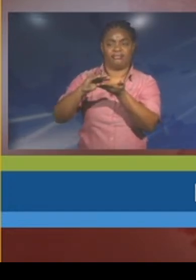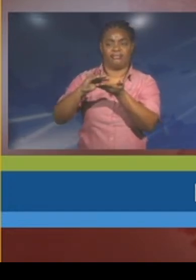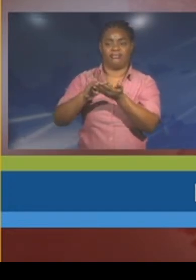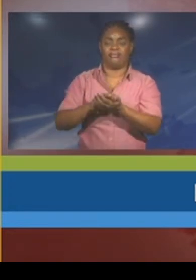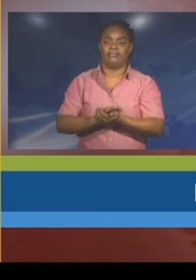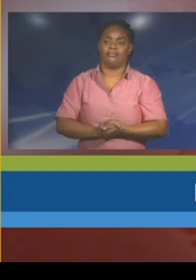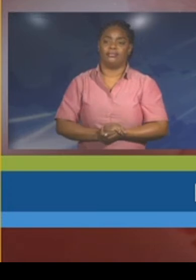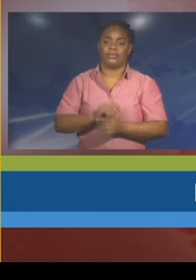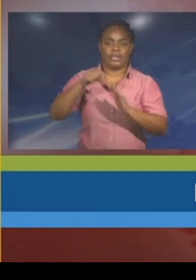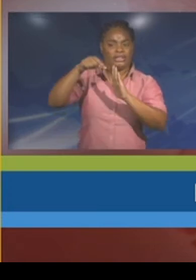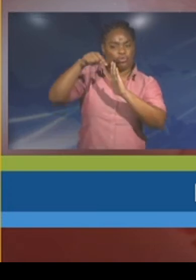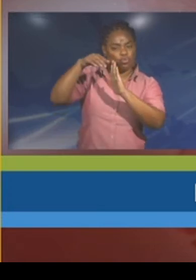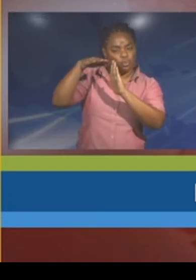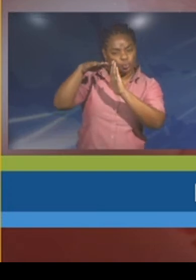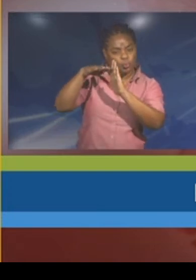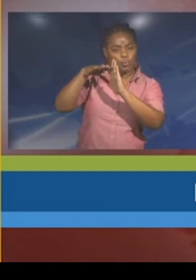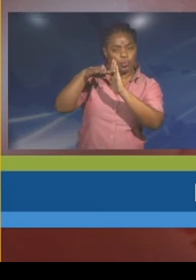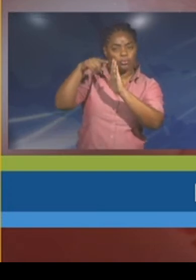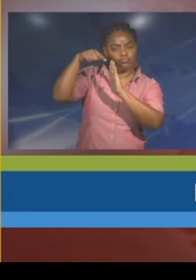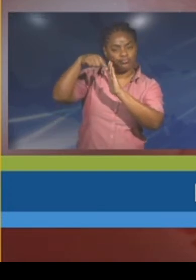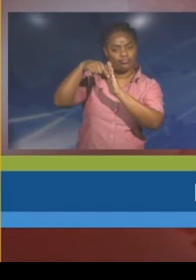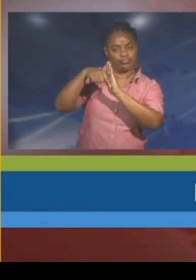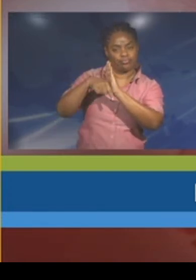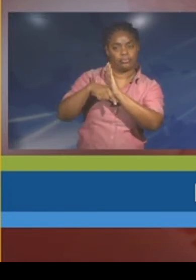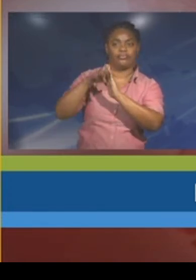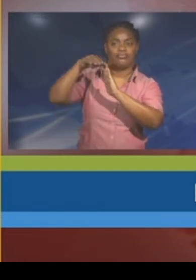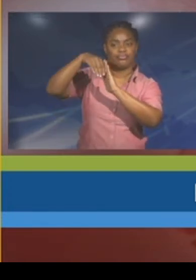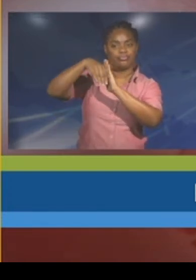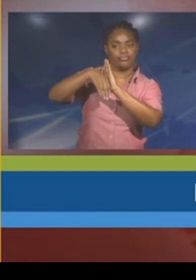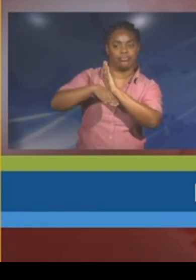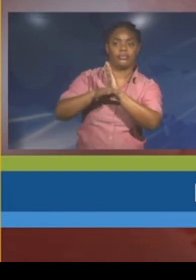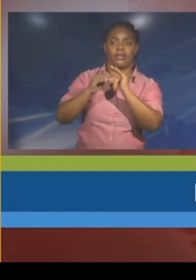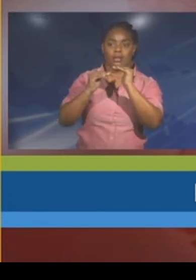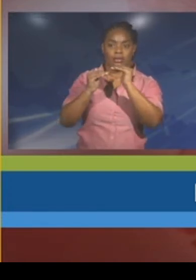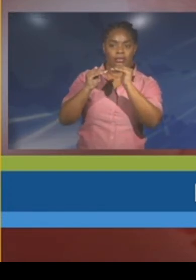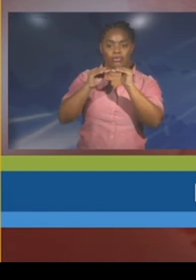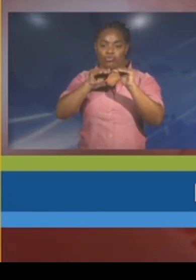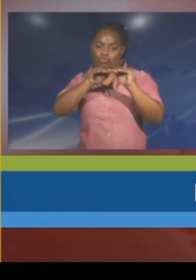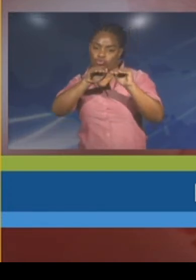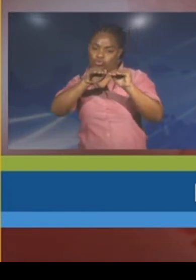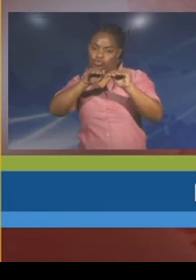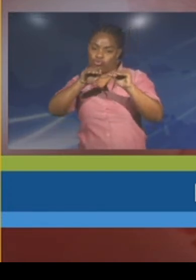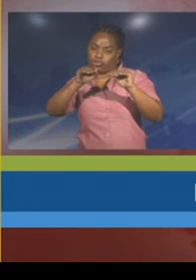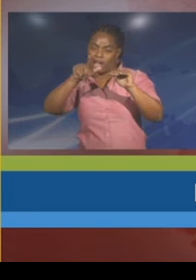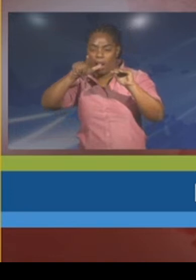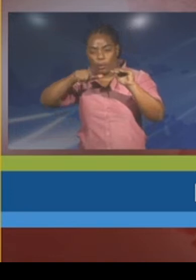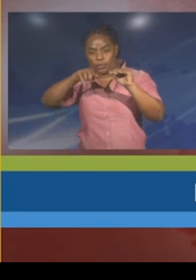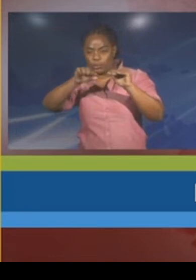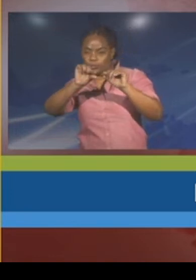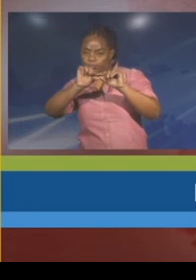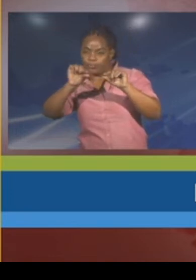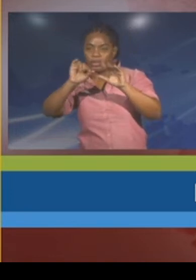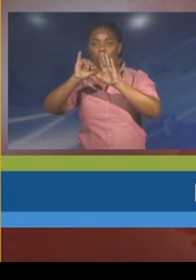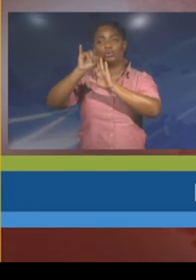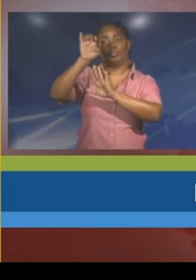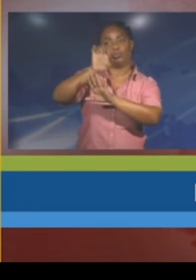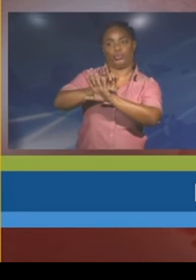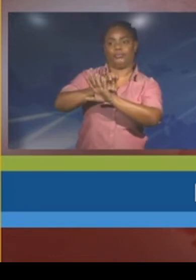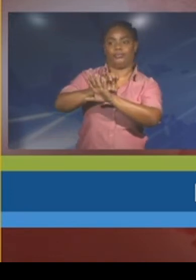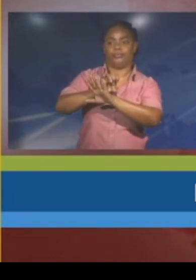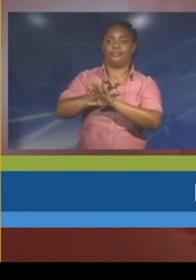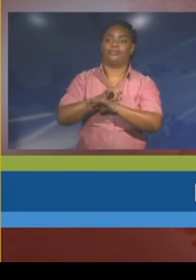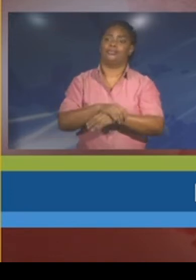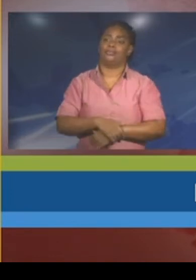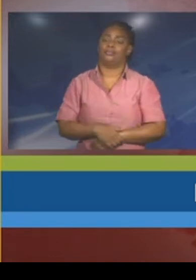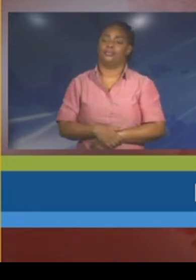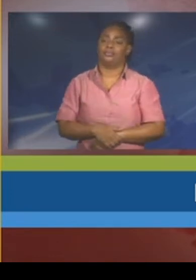trend, which leveled off to some extent in the latter half of June. So the decrease wasn't as rapid in the